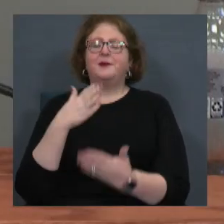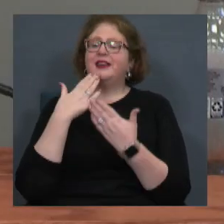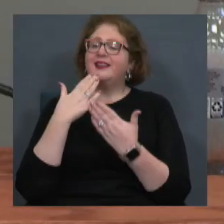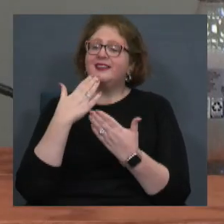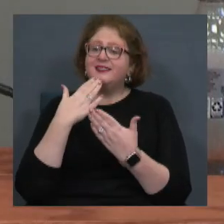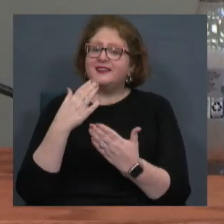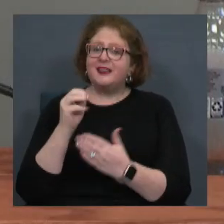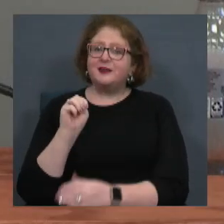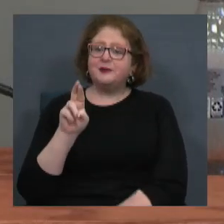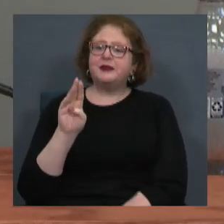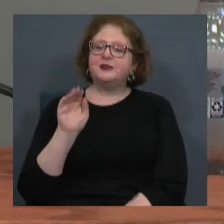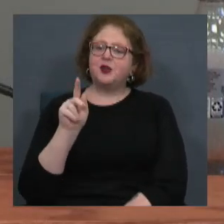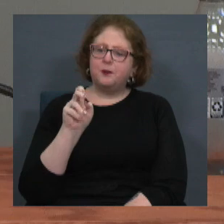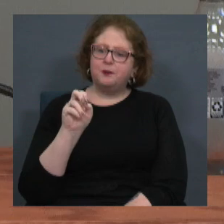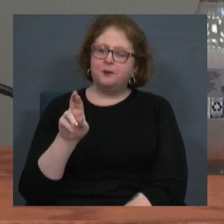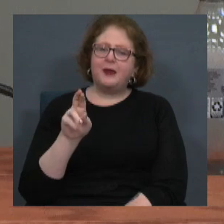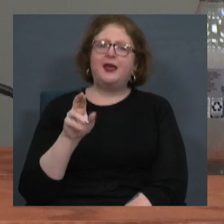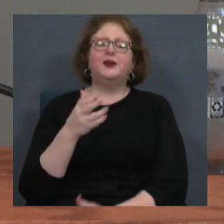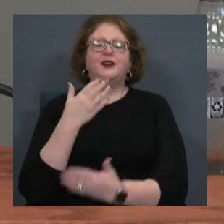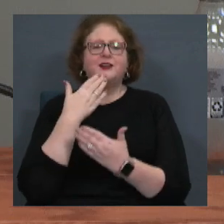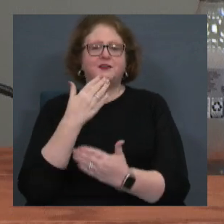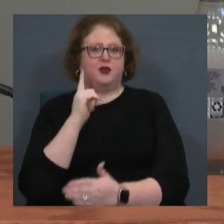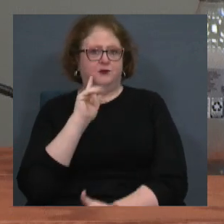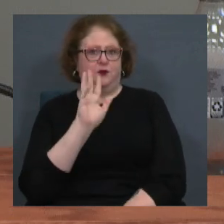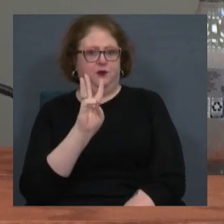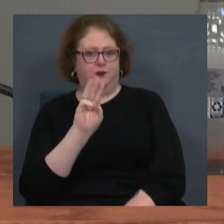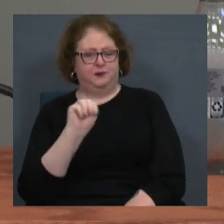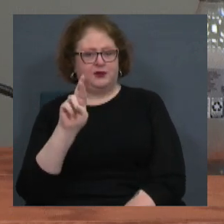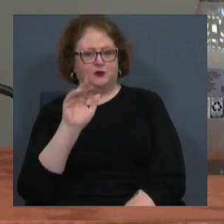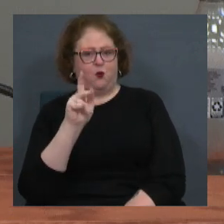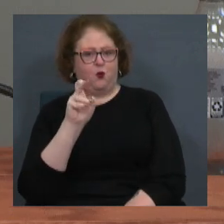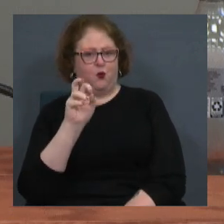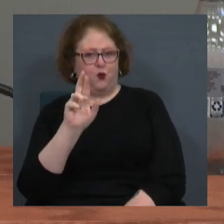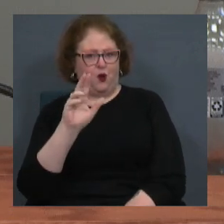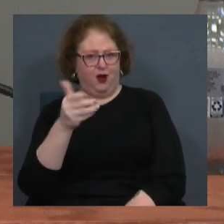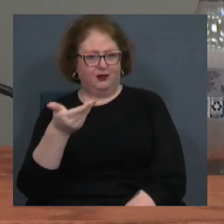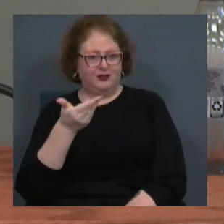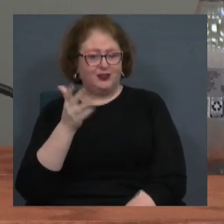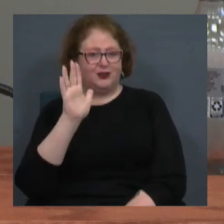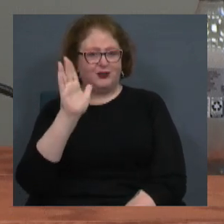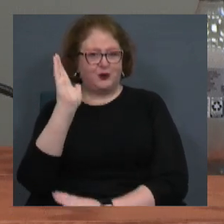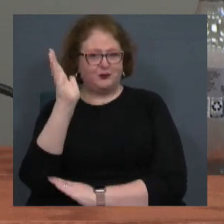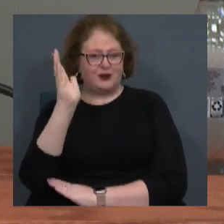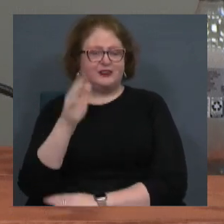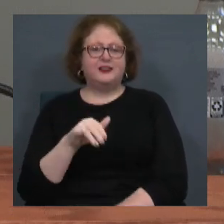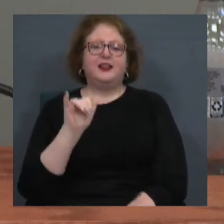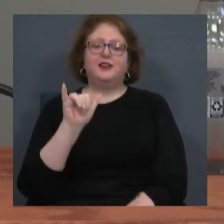Mr. Baker. The $38 million in grants is very impressive.